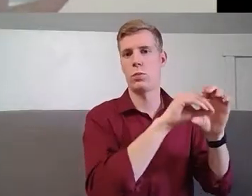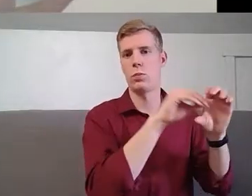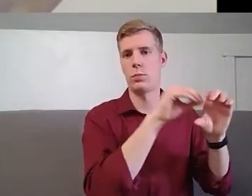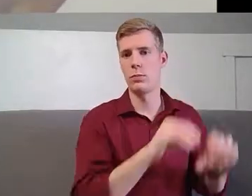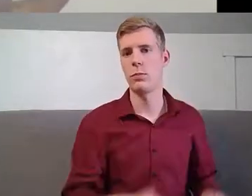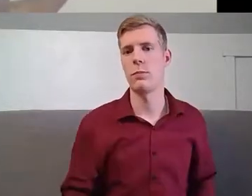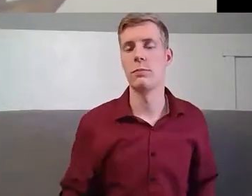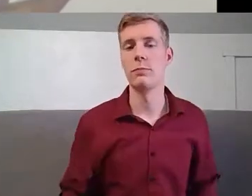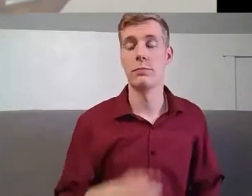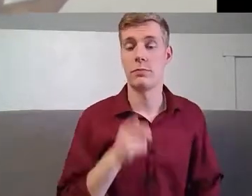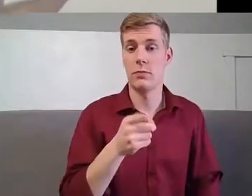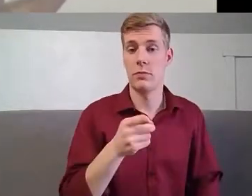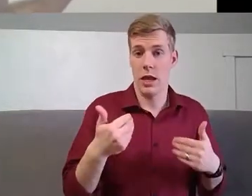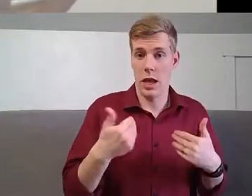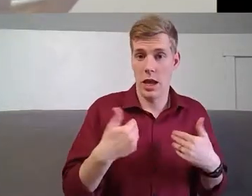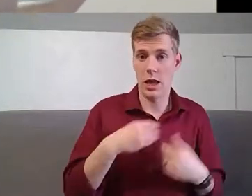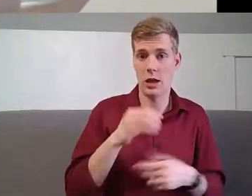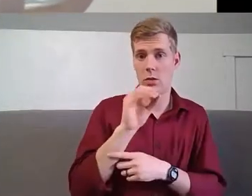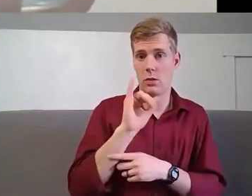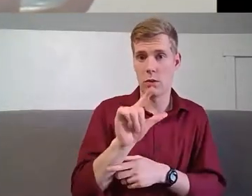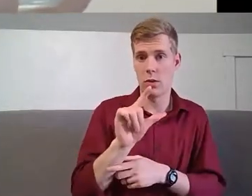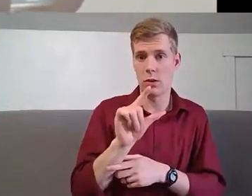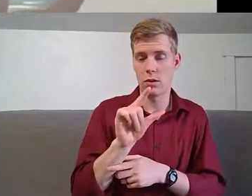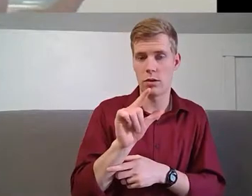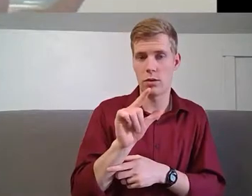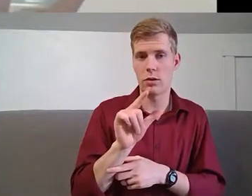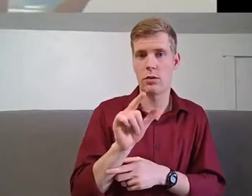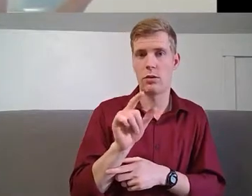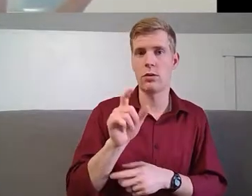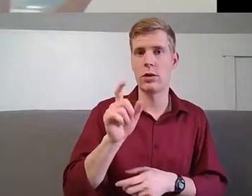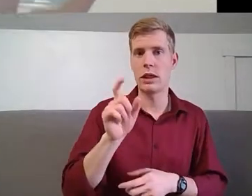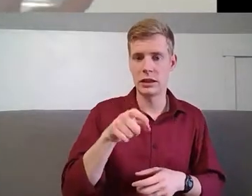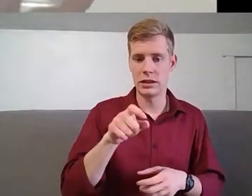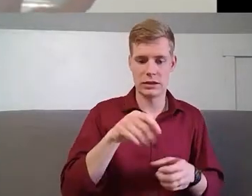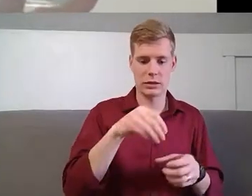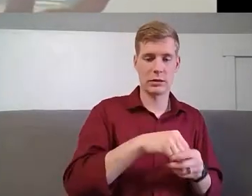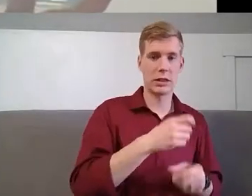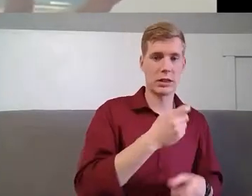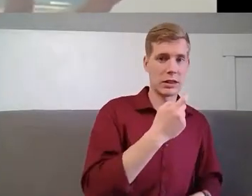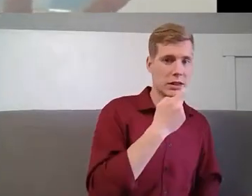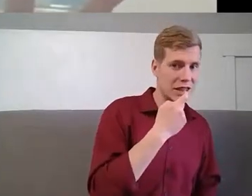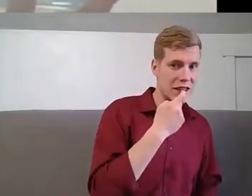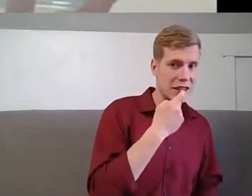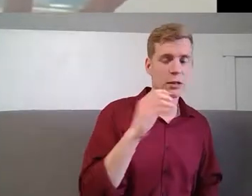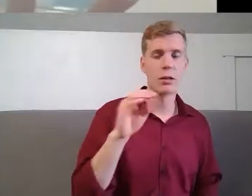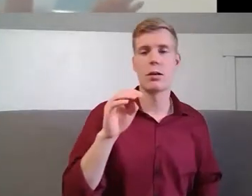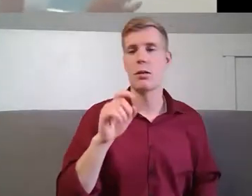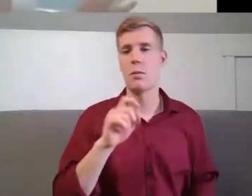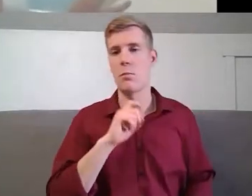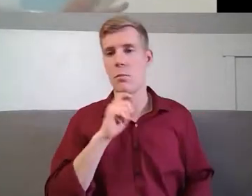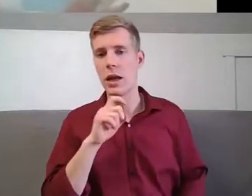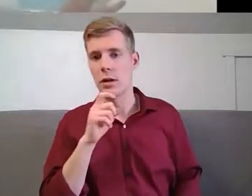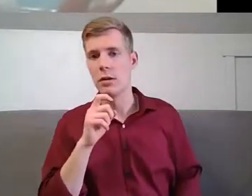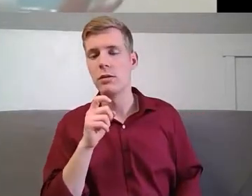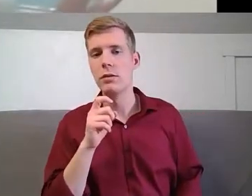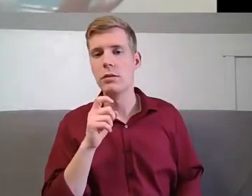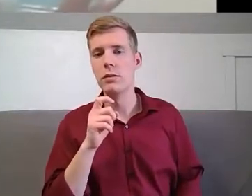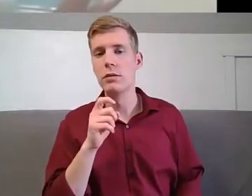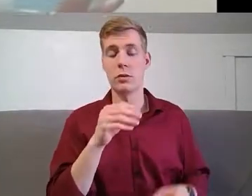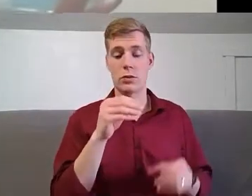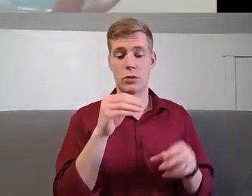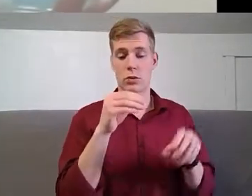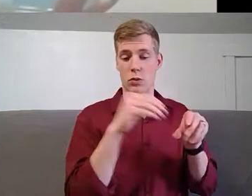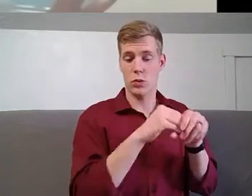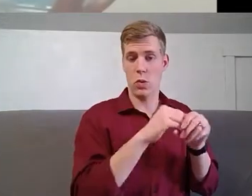Remember, it has essential oils in it, so you need to prepare it in glass or metal and store it in